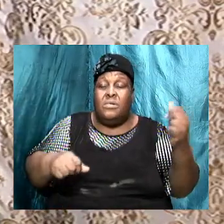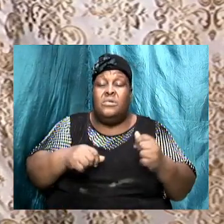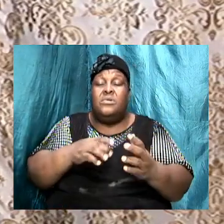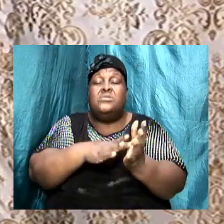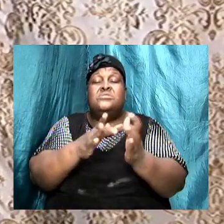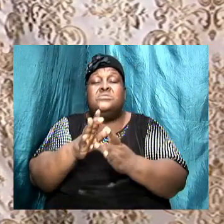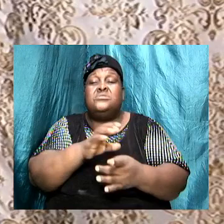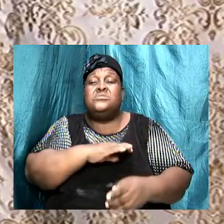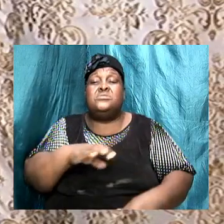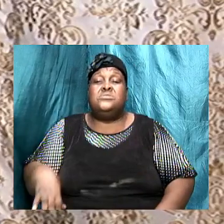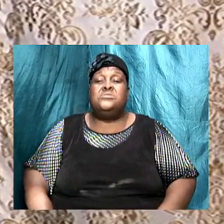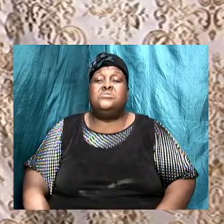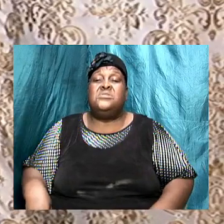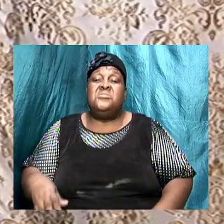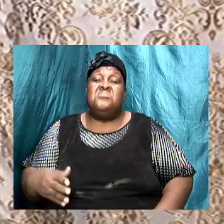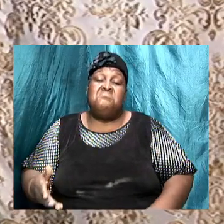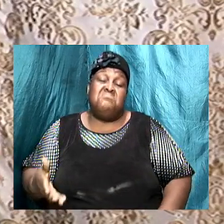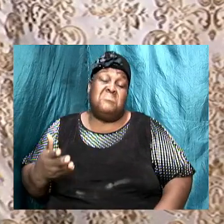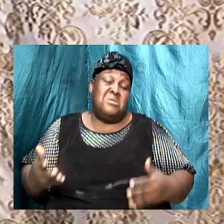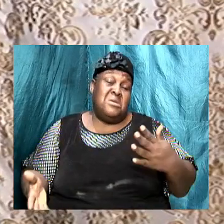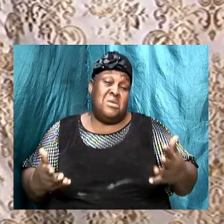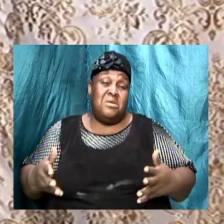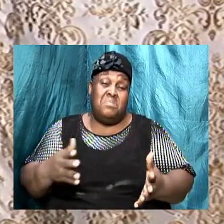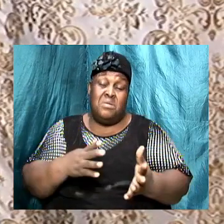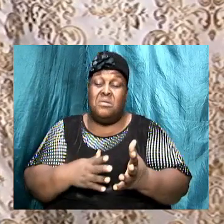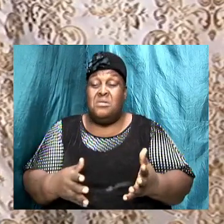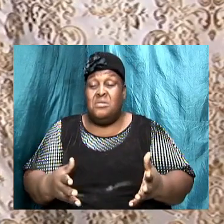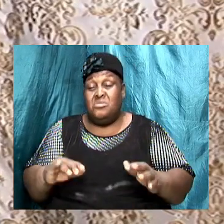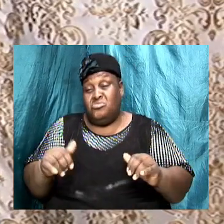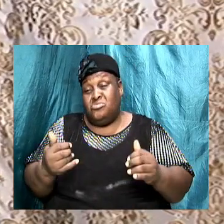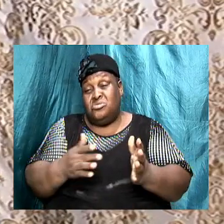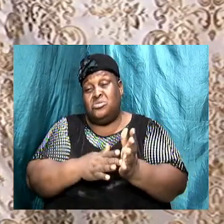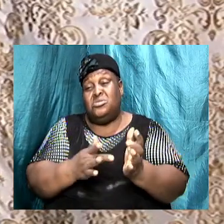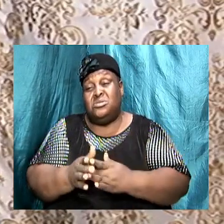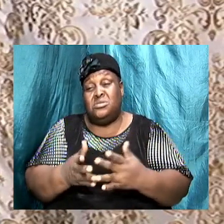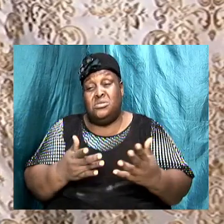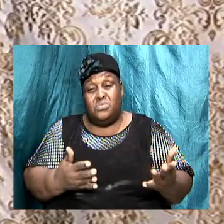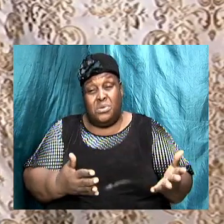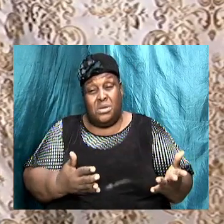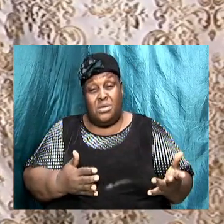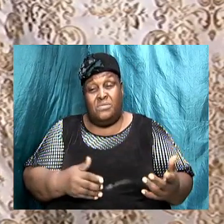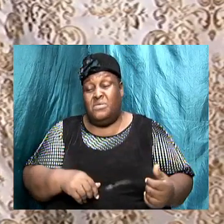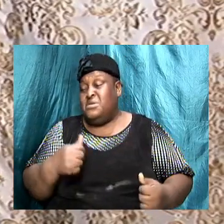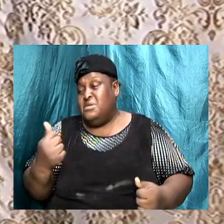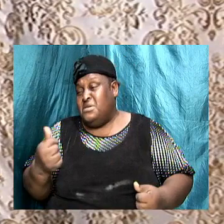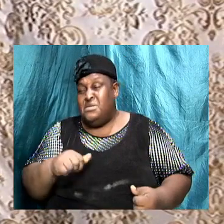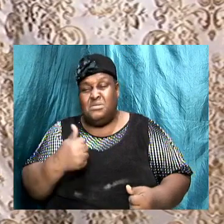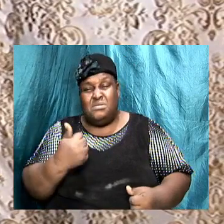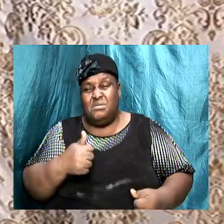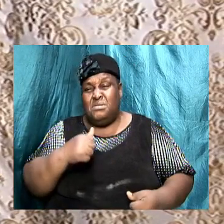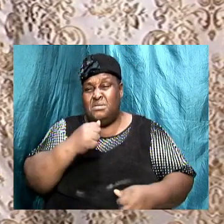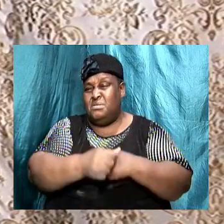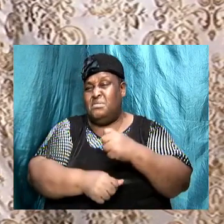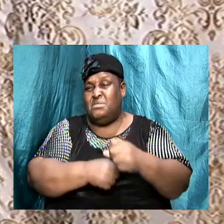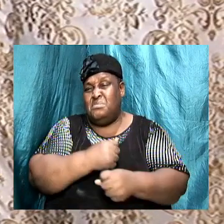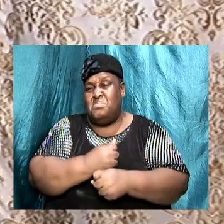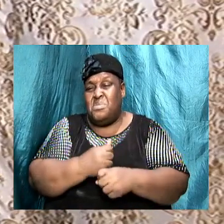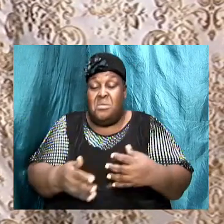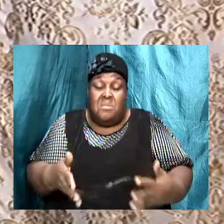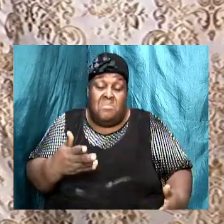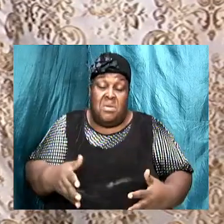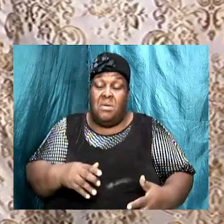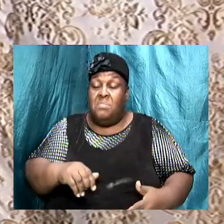it might just be that Jesus tarry another 10 years. Probably 10 years, some of us won't be on the